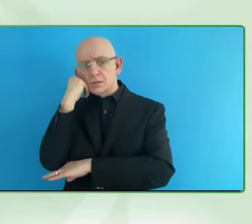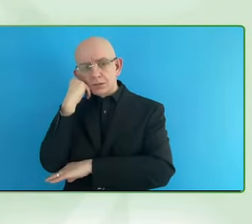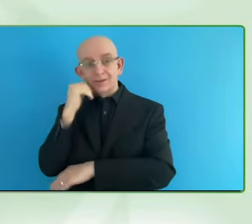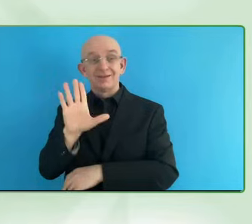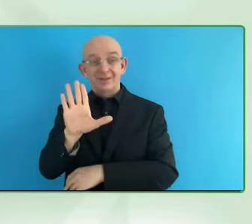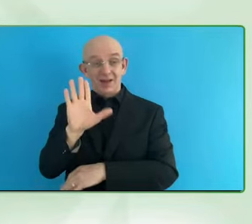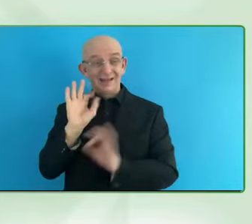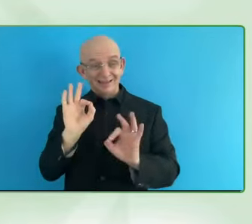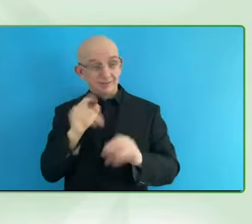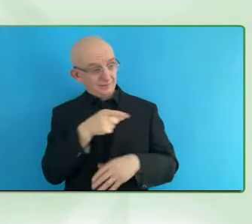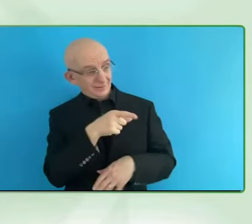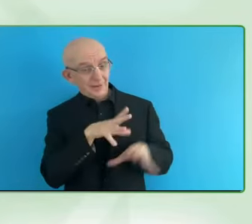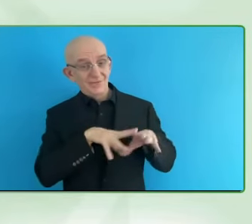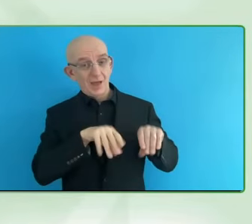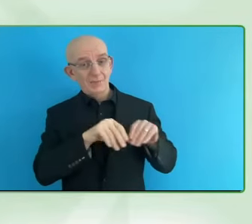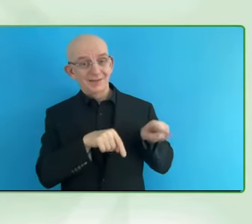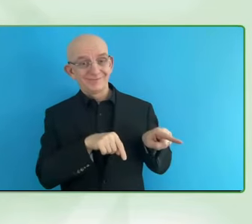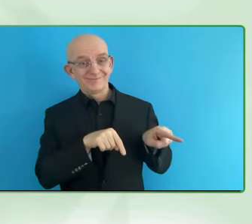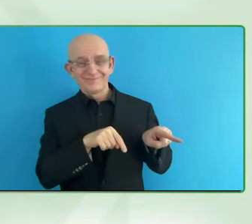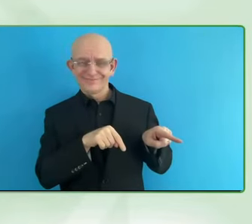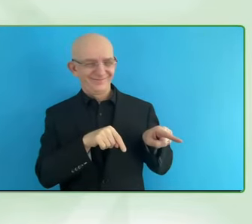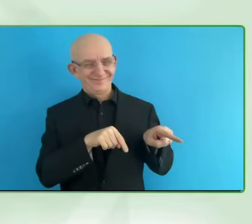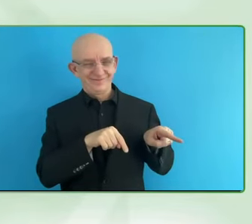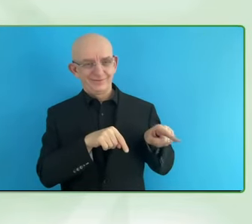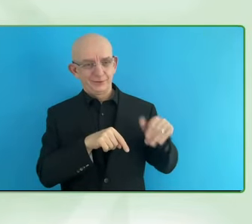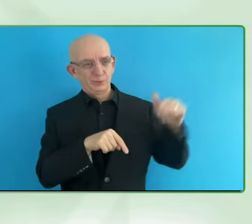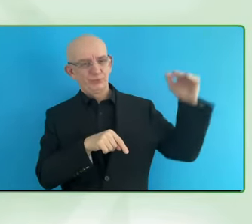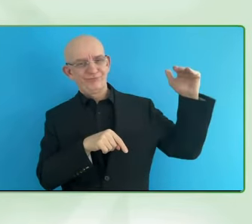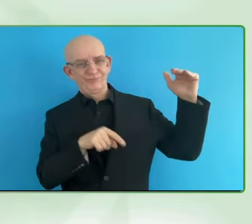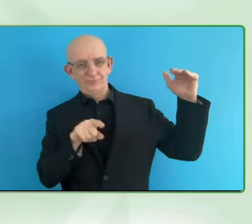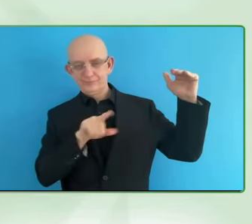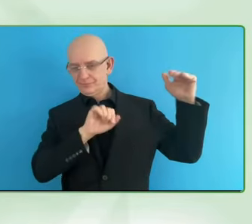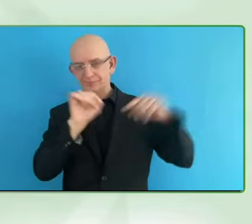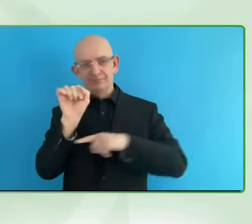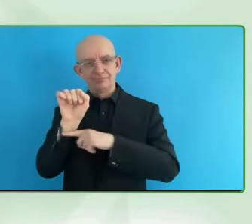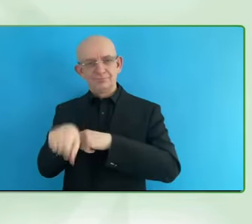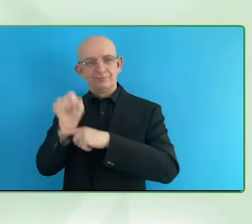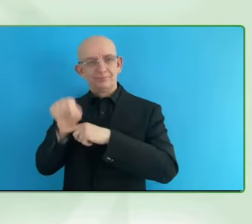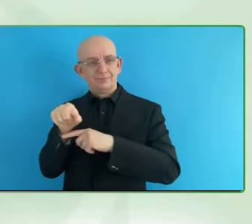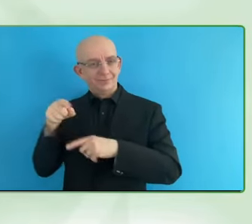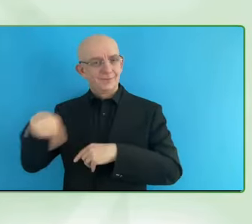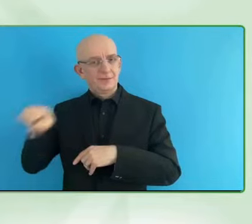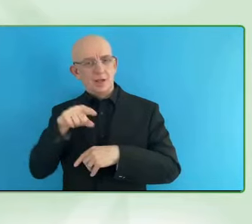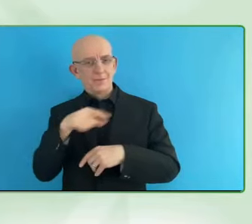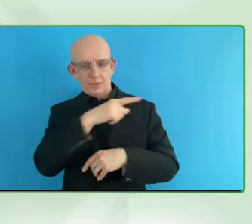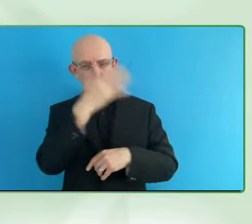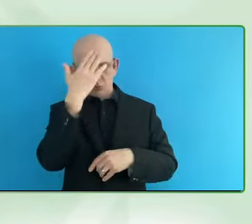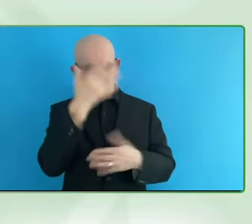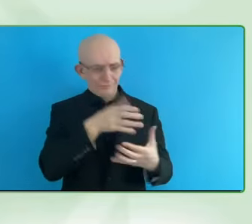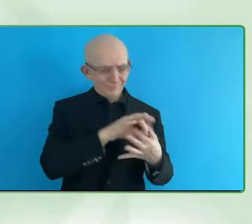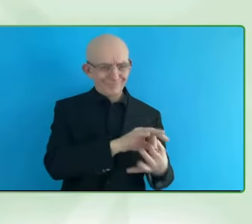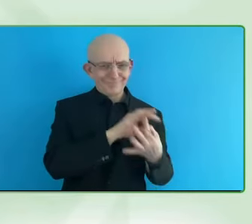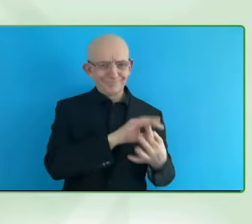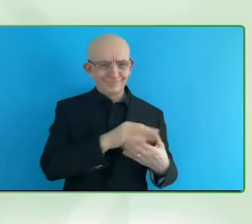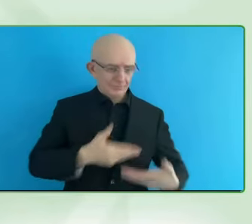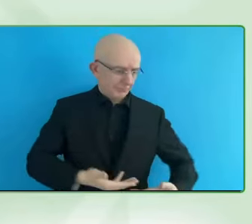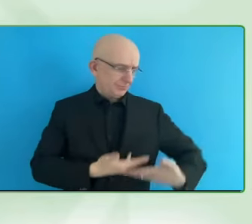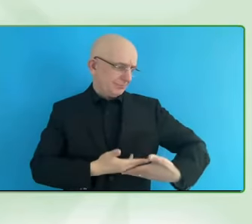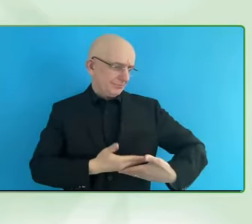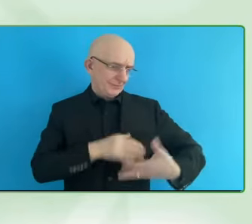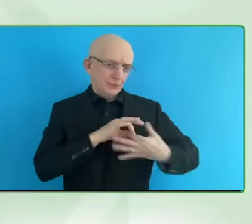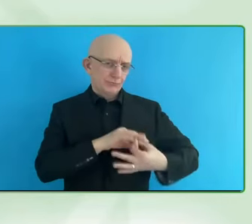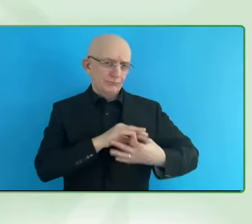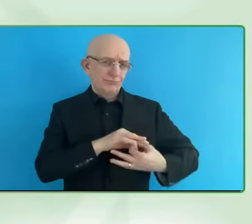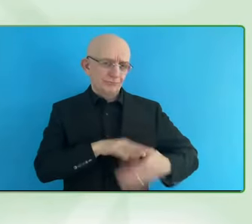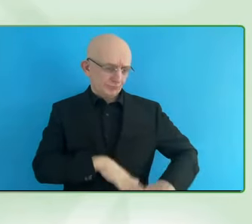that child to learn, how they learn better, what their strengths are. And what we are called to do is combine